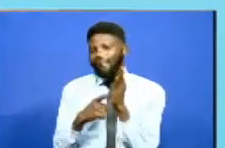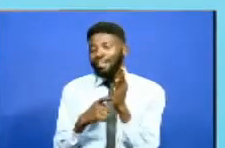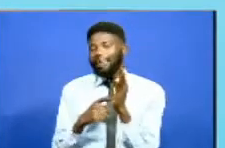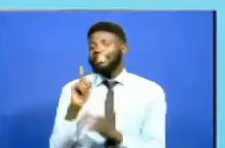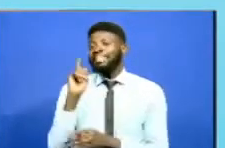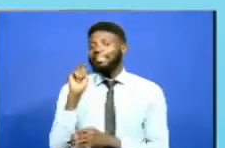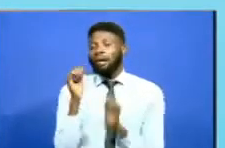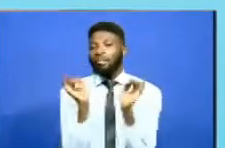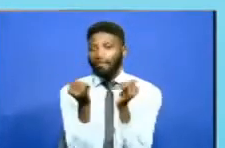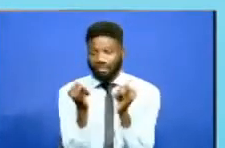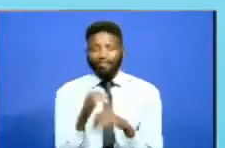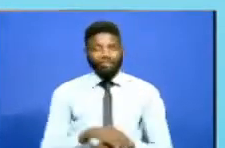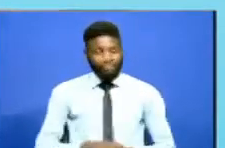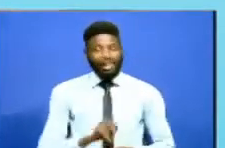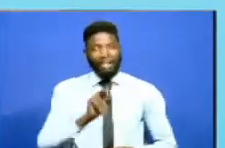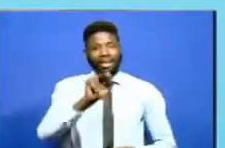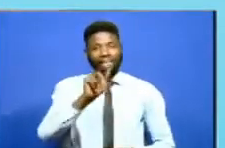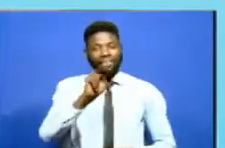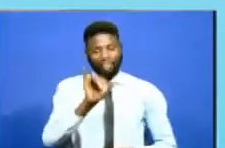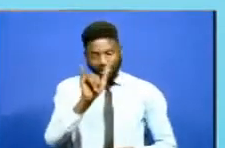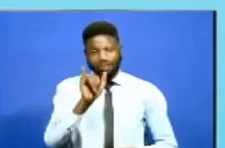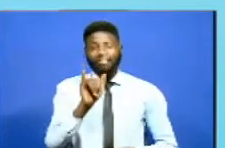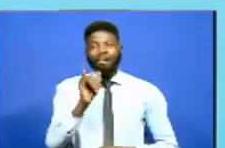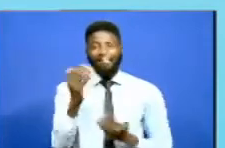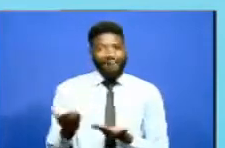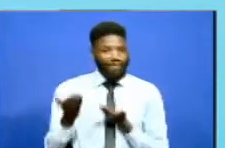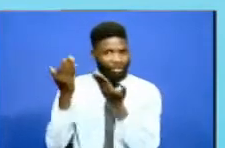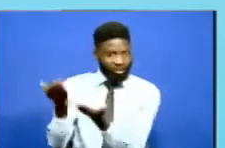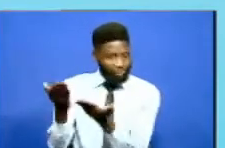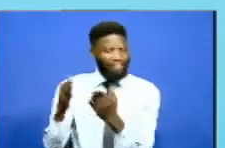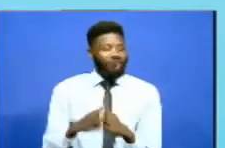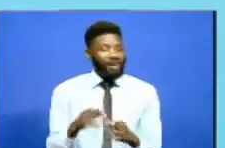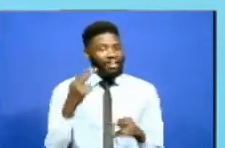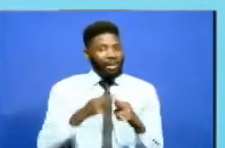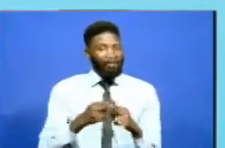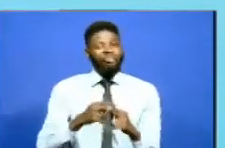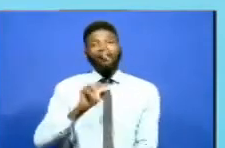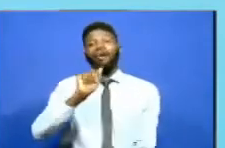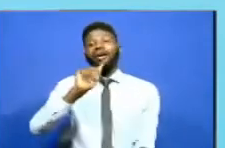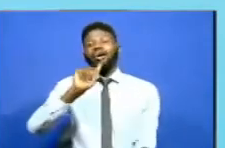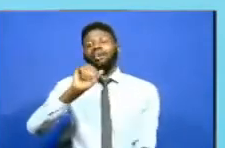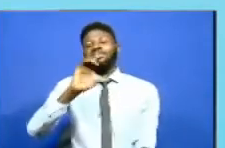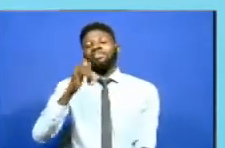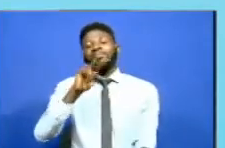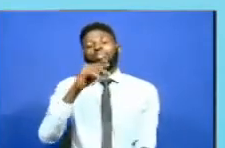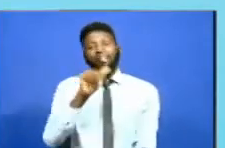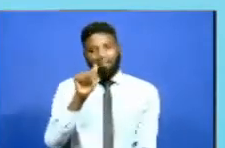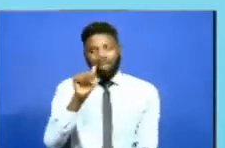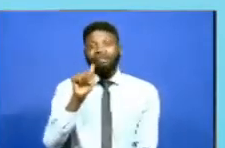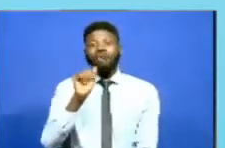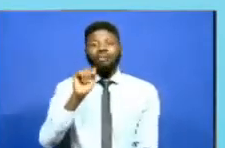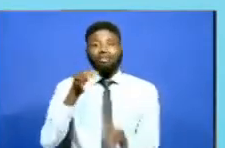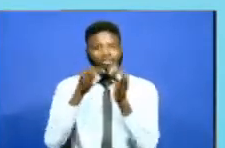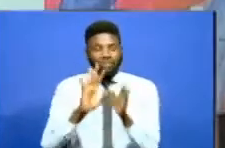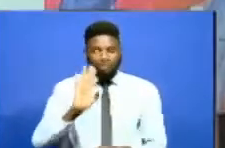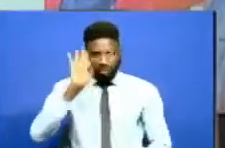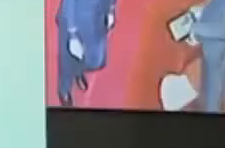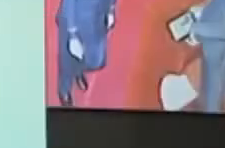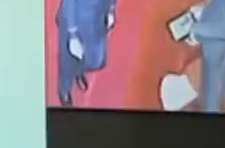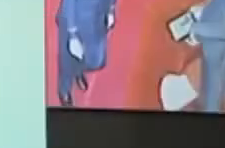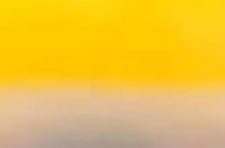Tamrini. Nancy Okware will be taking it up from here. My name is Safina Achieng Omar, and our sign language interpreter is Byron Abule.